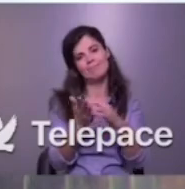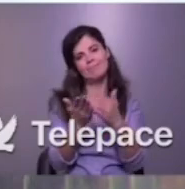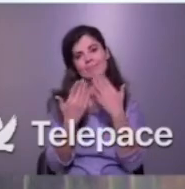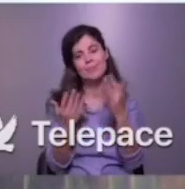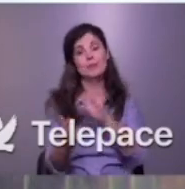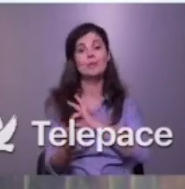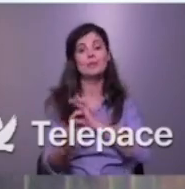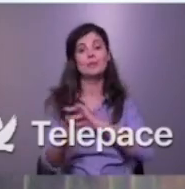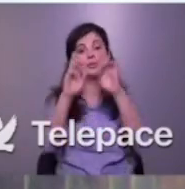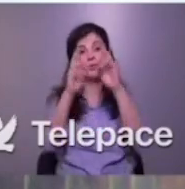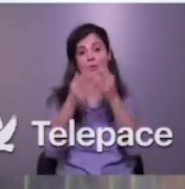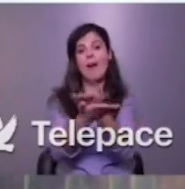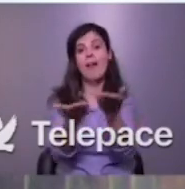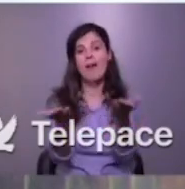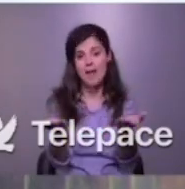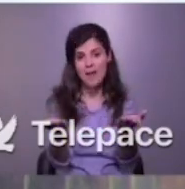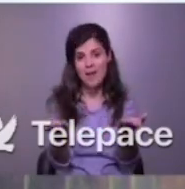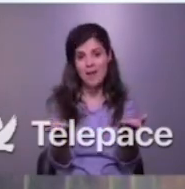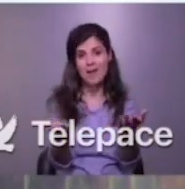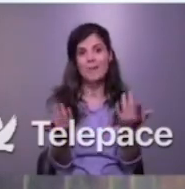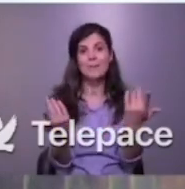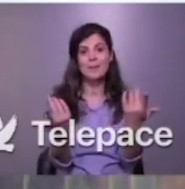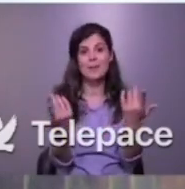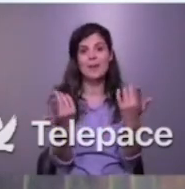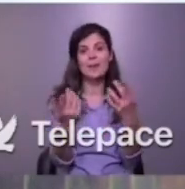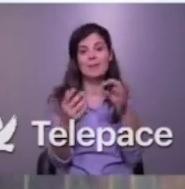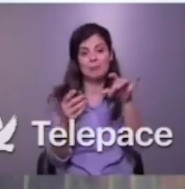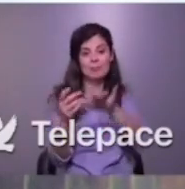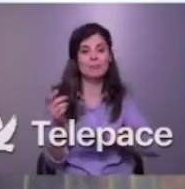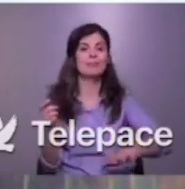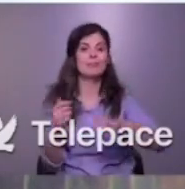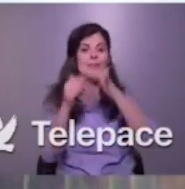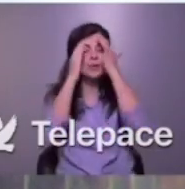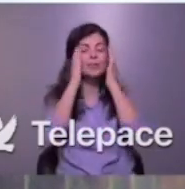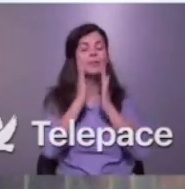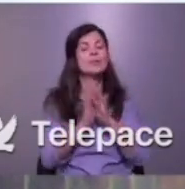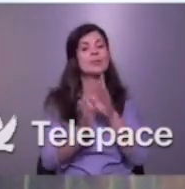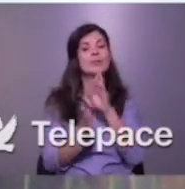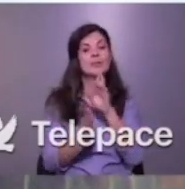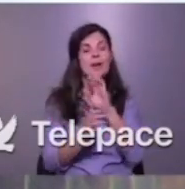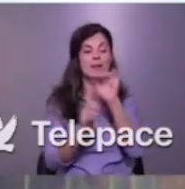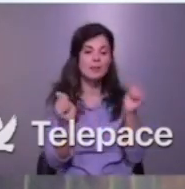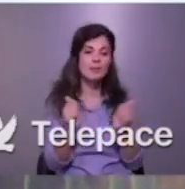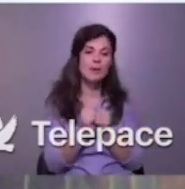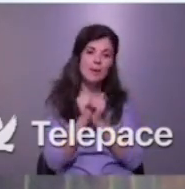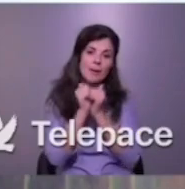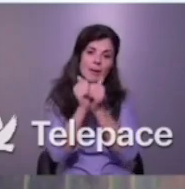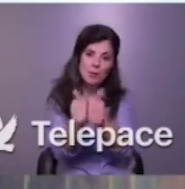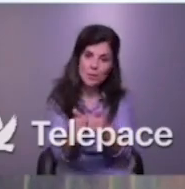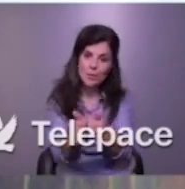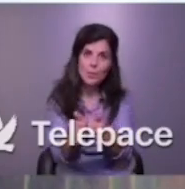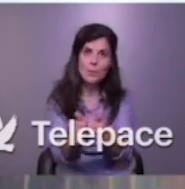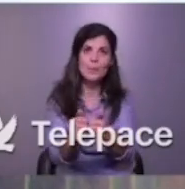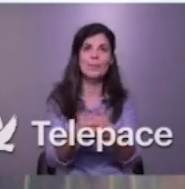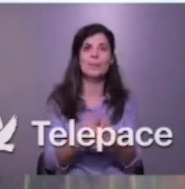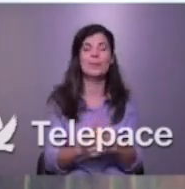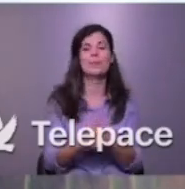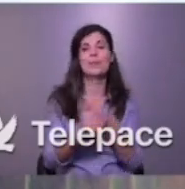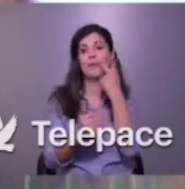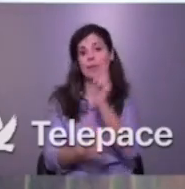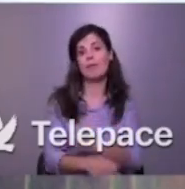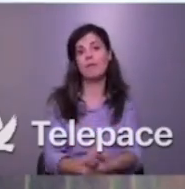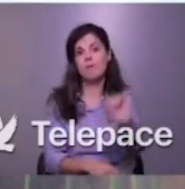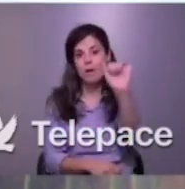Que le Seigneur vous bénisse, que Notre-Dame de Fatima vous accompagne et vous guide dans votre